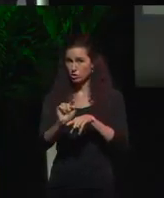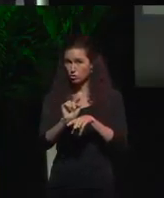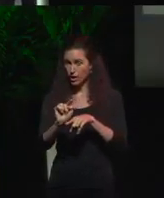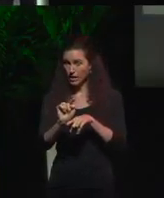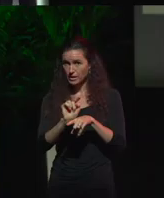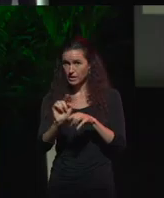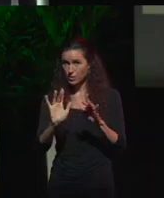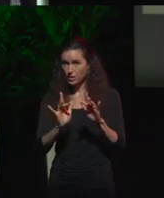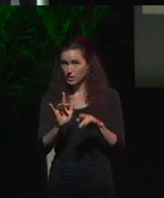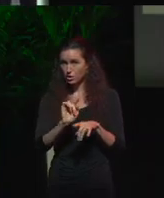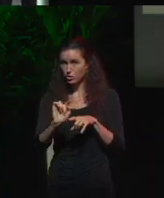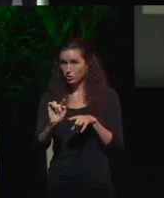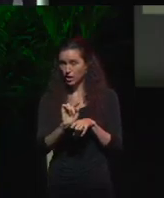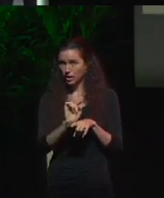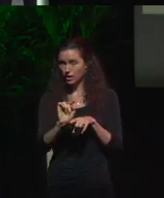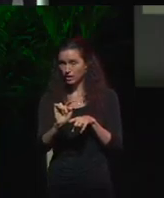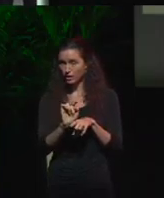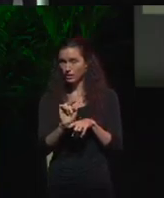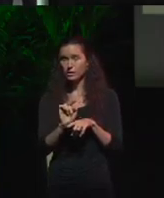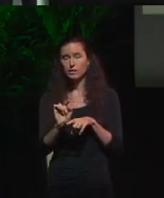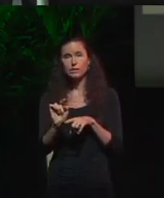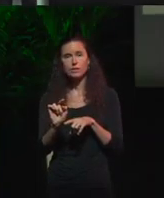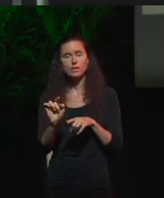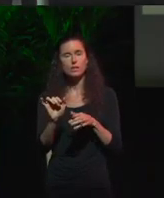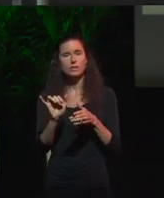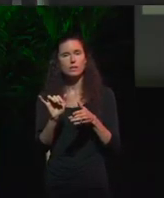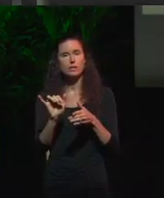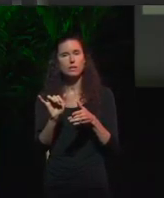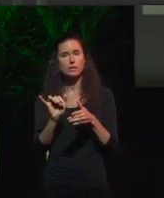website, training.fscj.edu, we had over